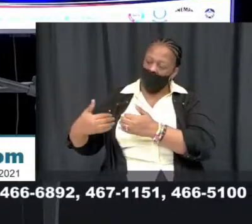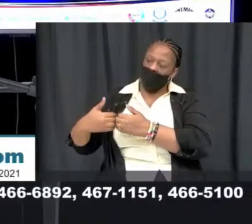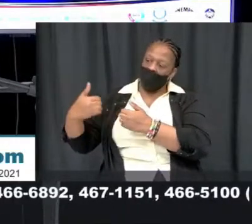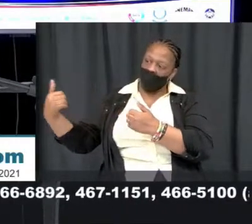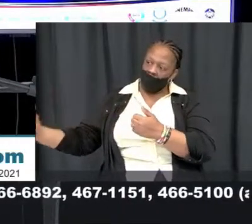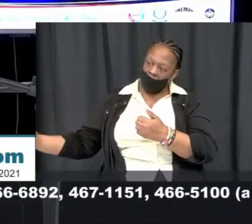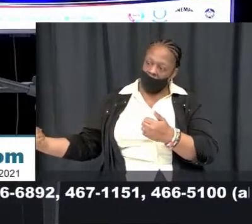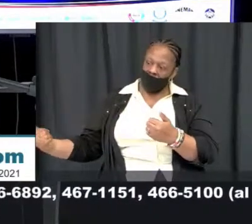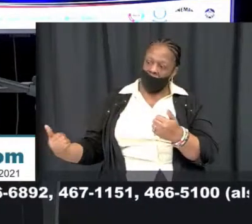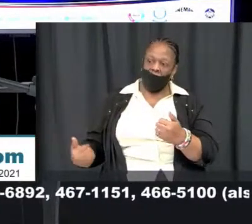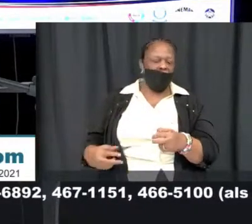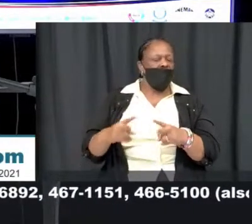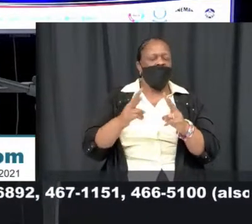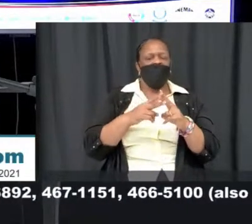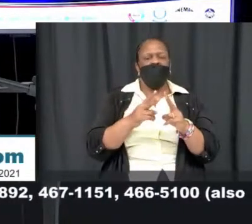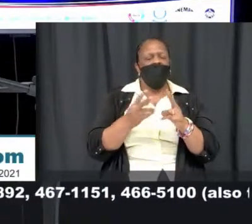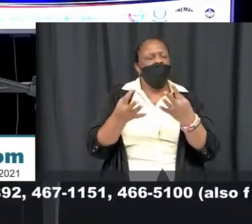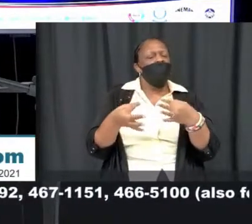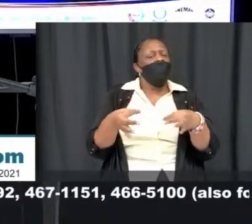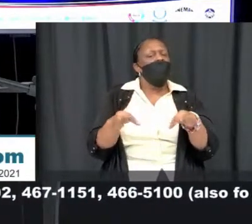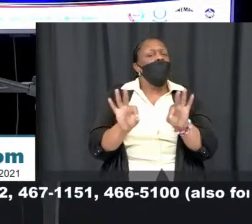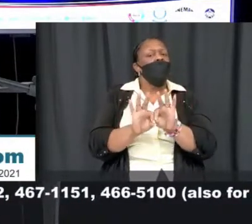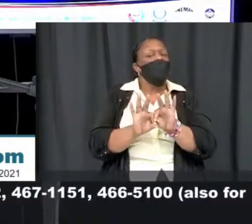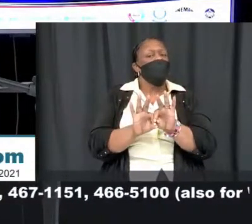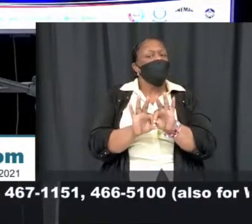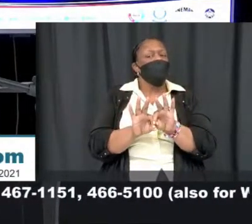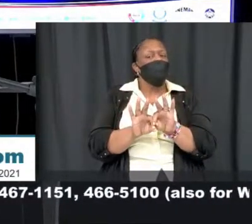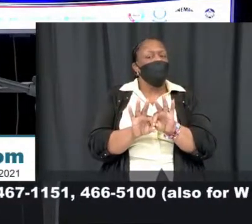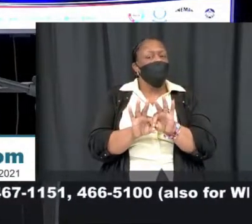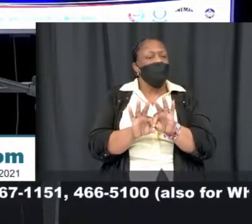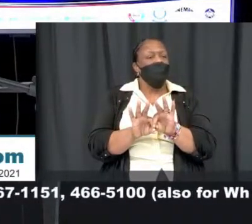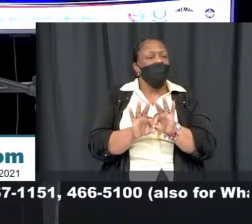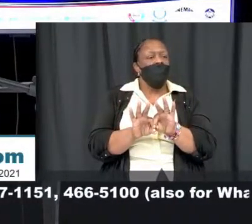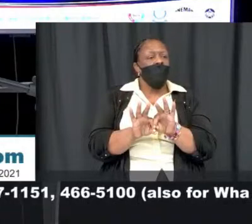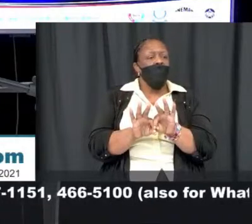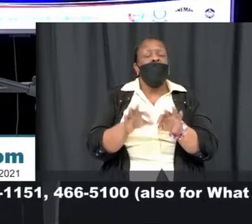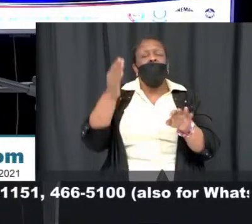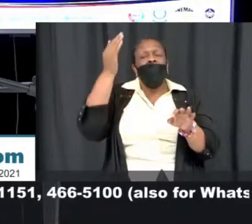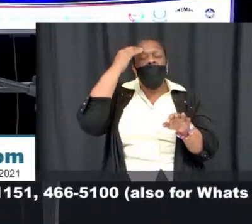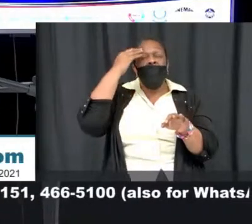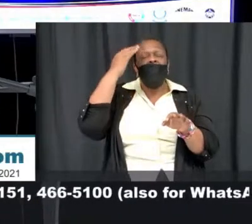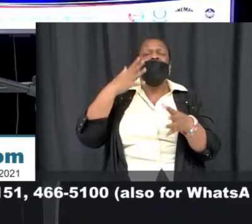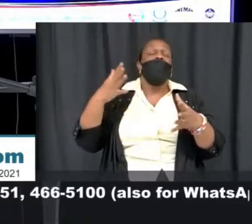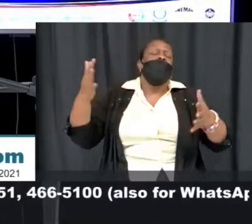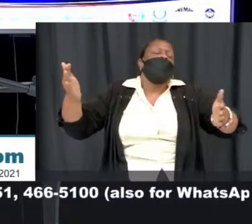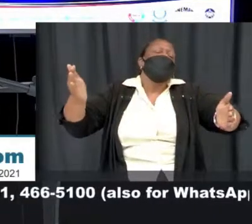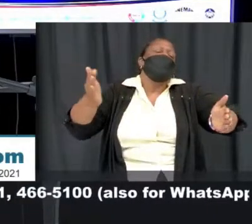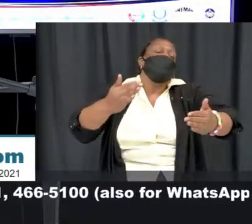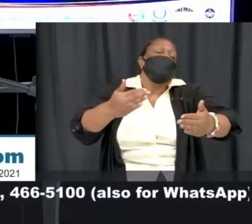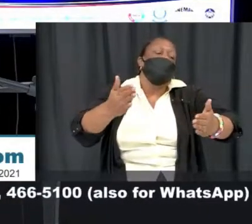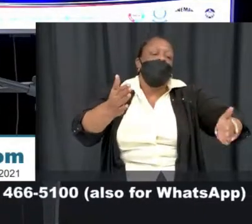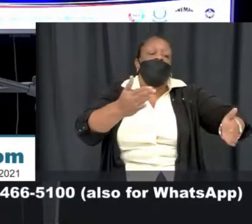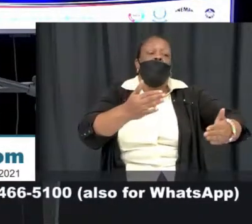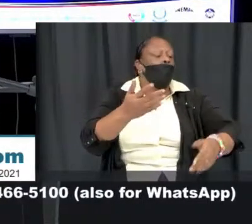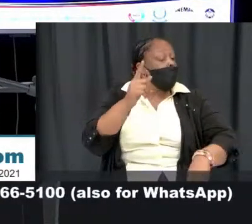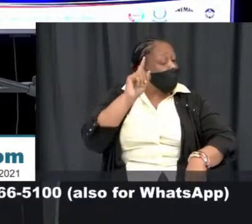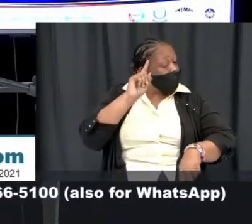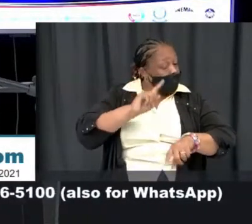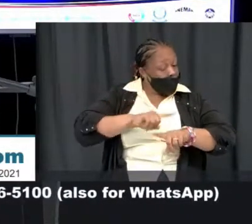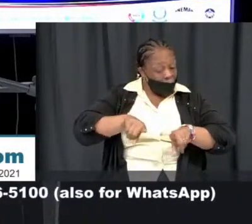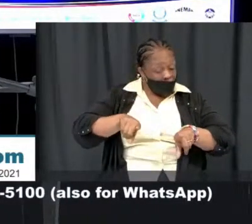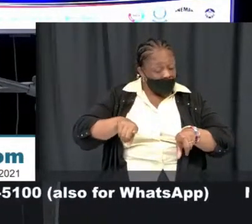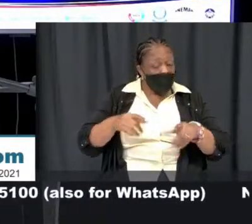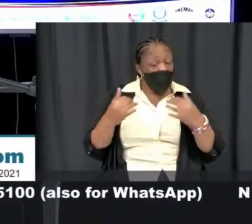how much and how important it is for us to be able to embrace each other, because that's our culture. But right